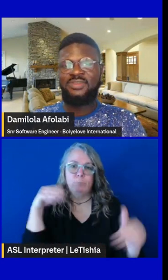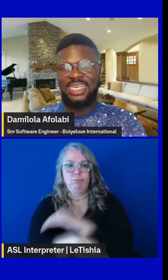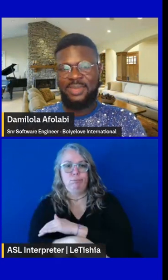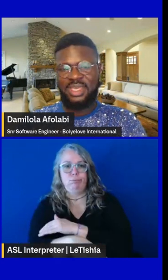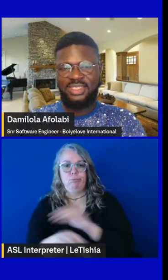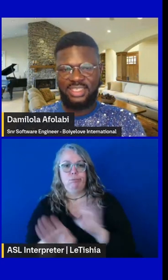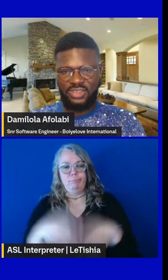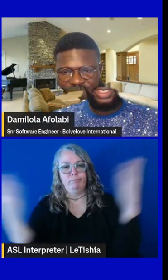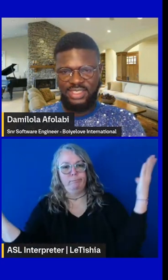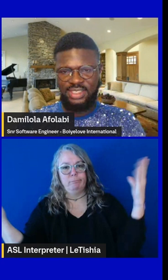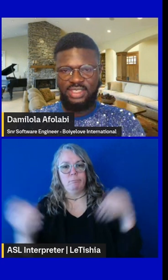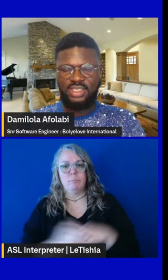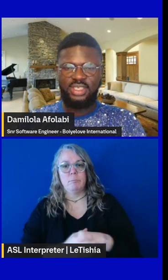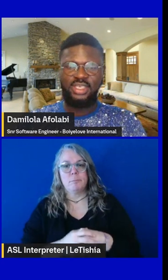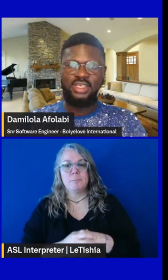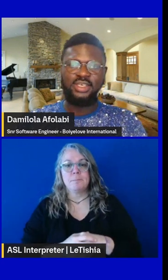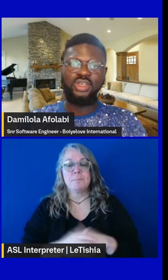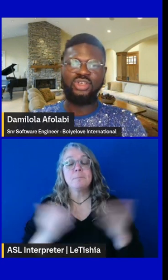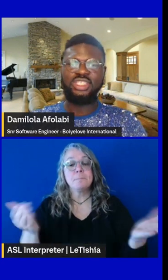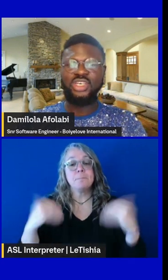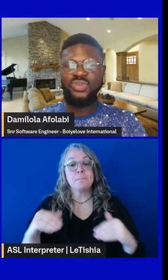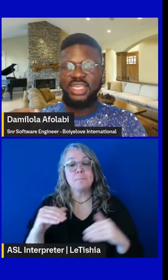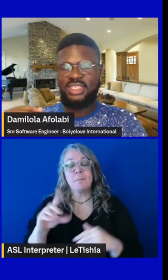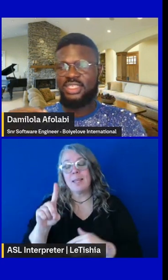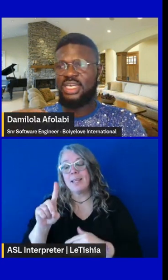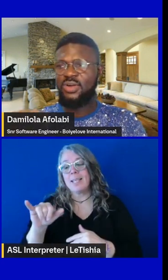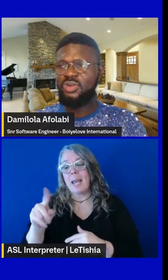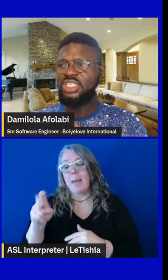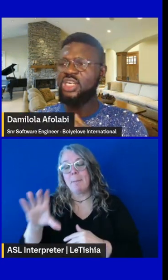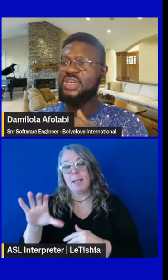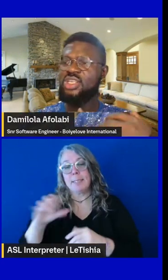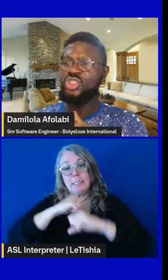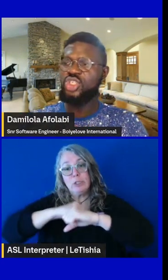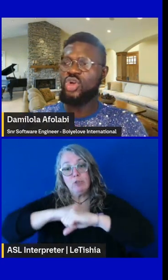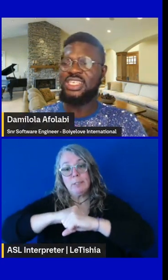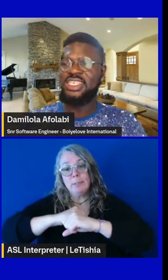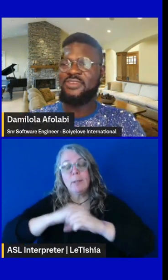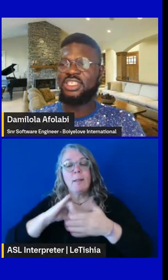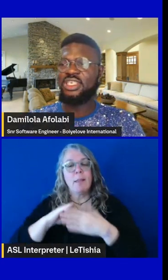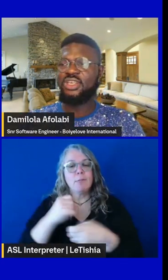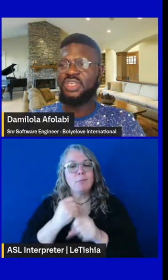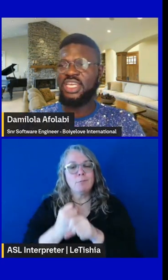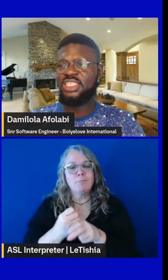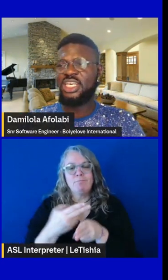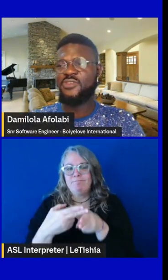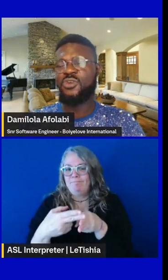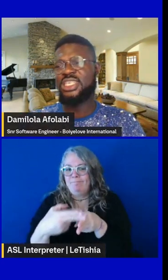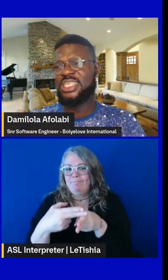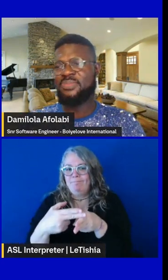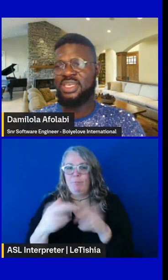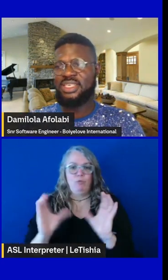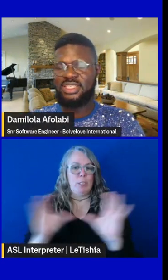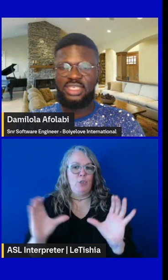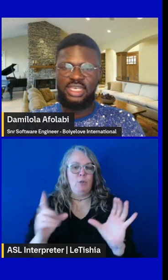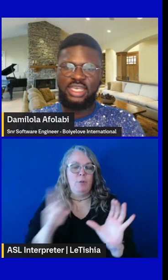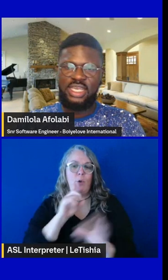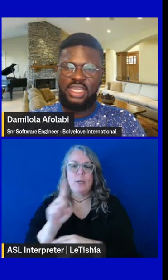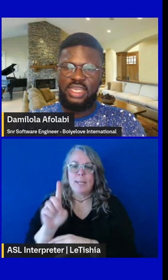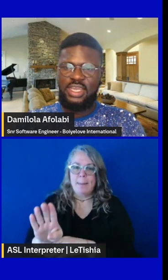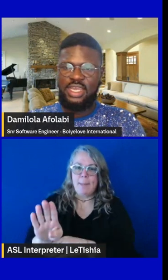Finally, we have dynamic secrets, where we generate short-lived credentials for